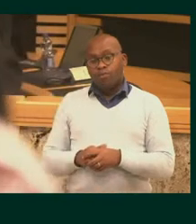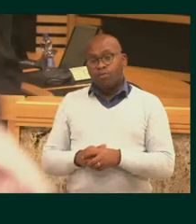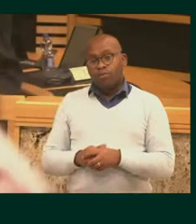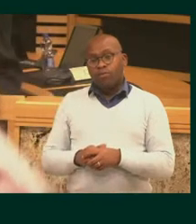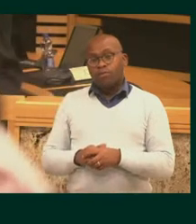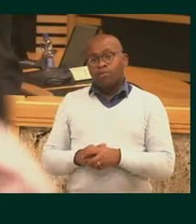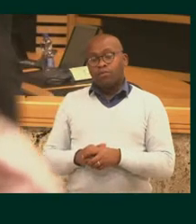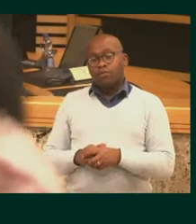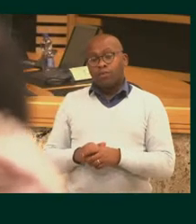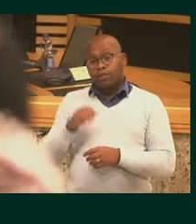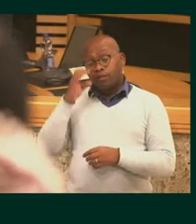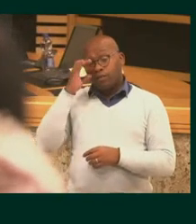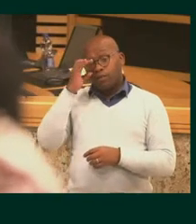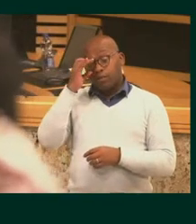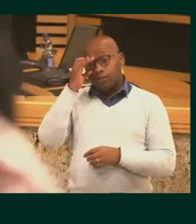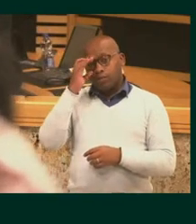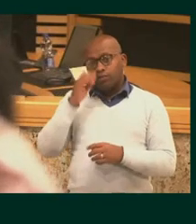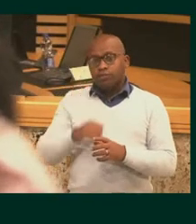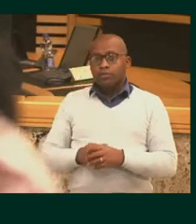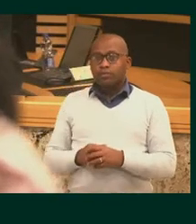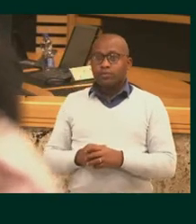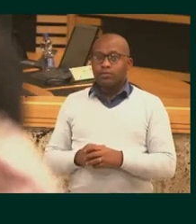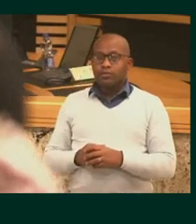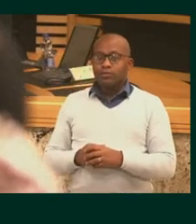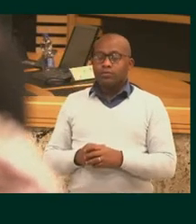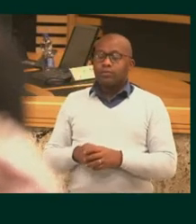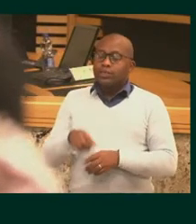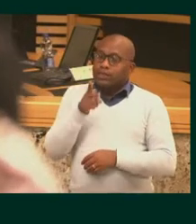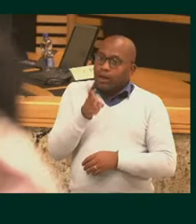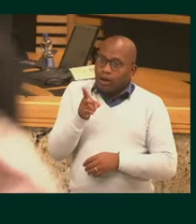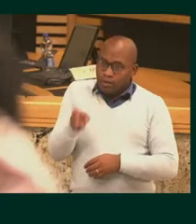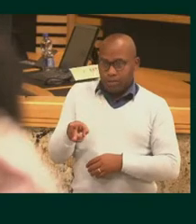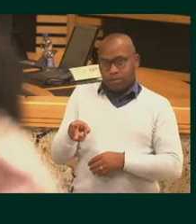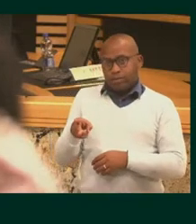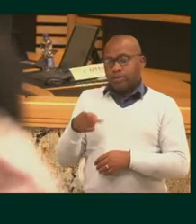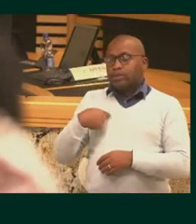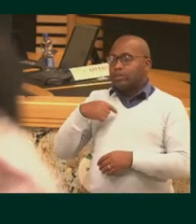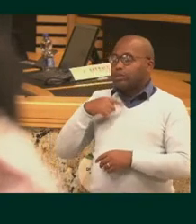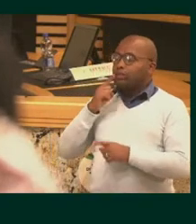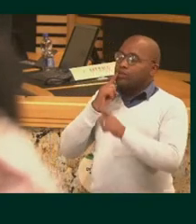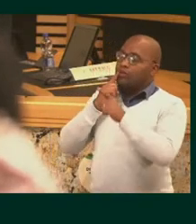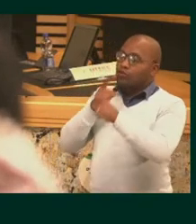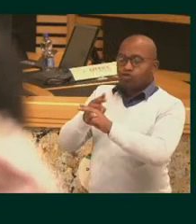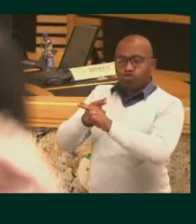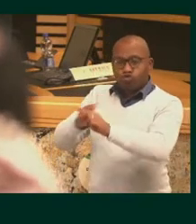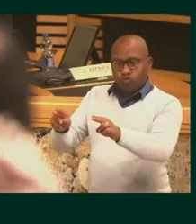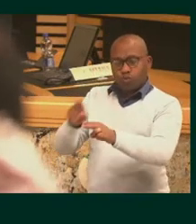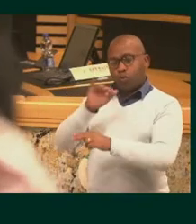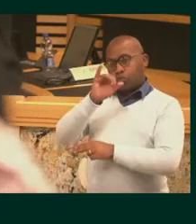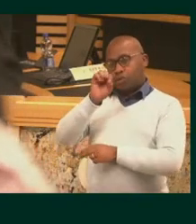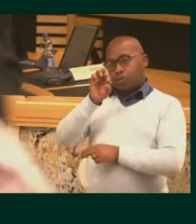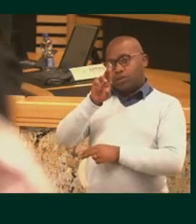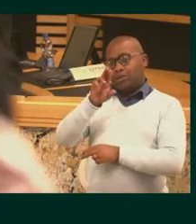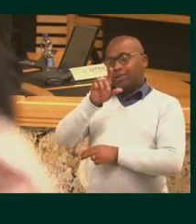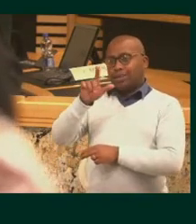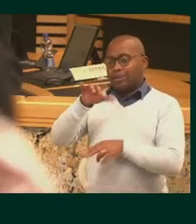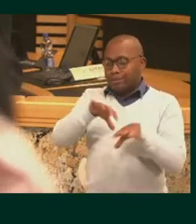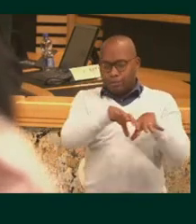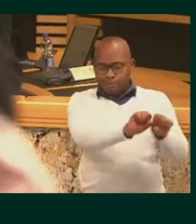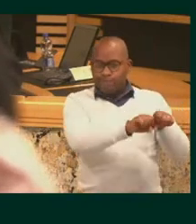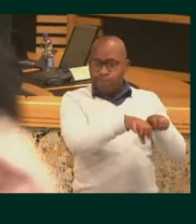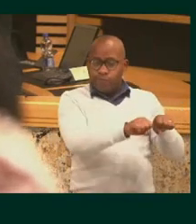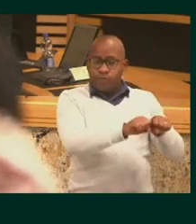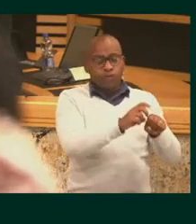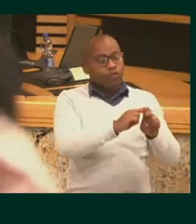condemn once more The arogan Stance adopted by Israeli government for illegal occupation of Palestinian land